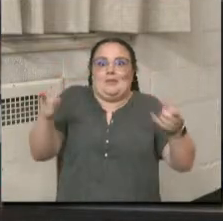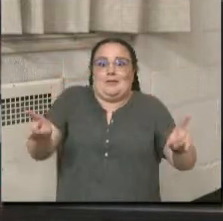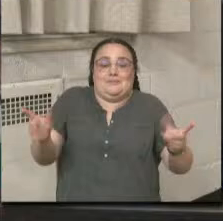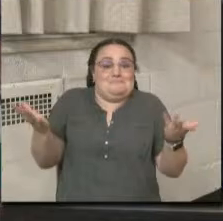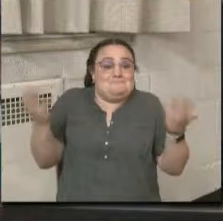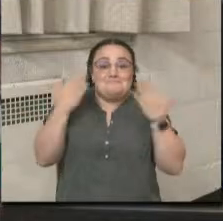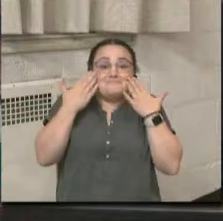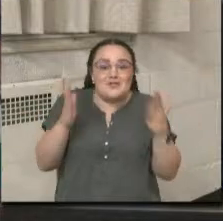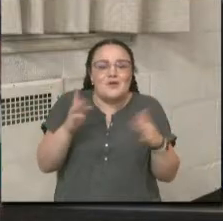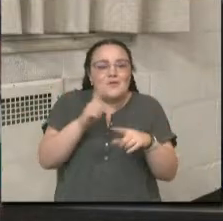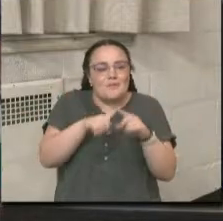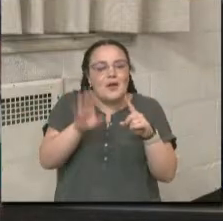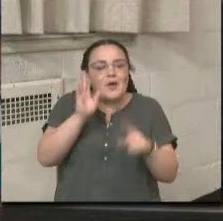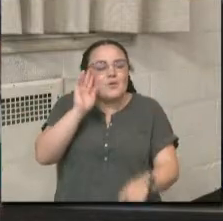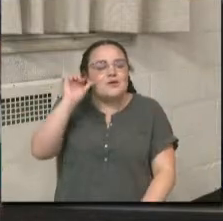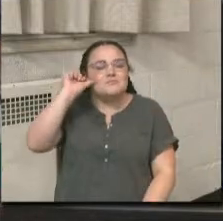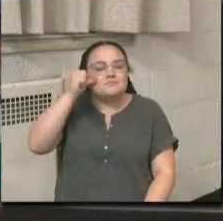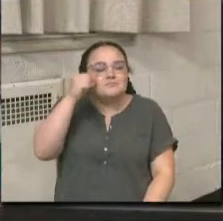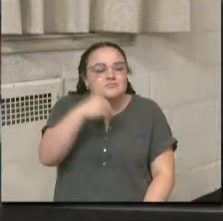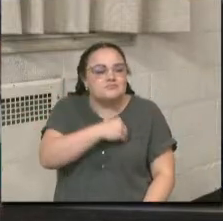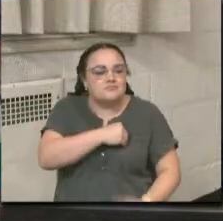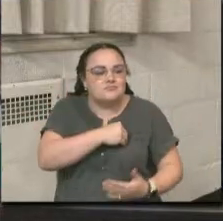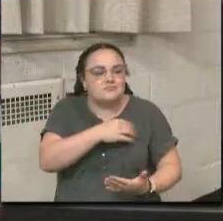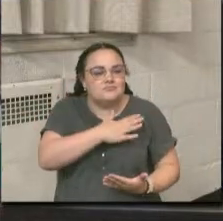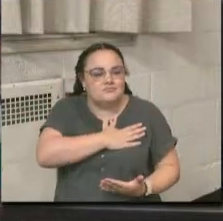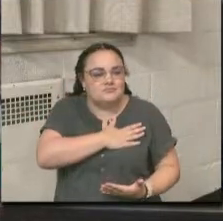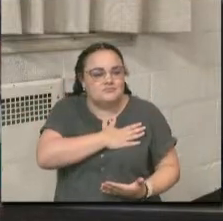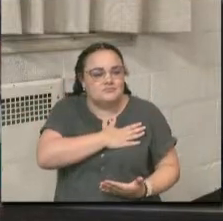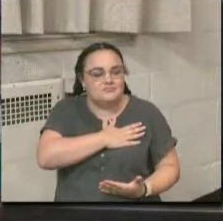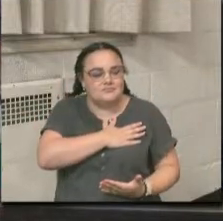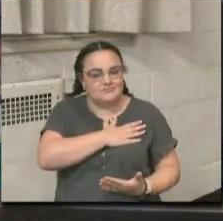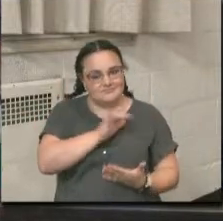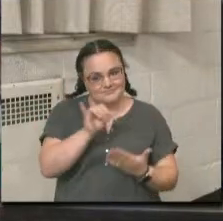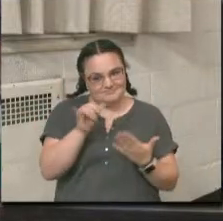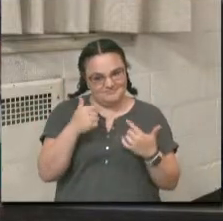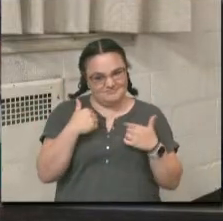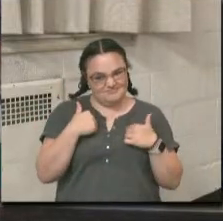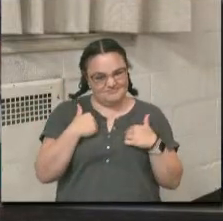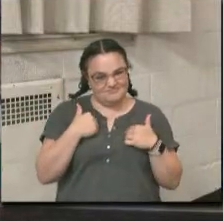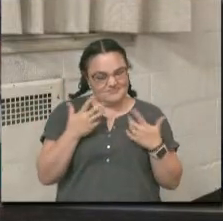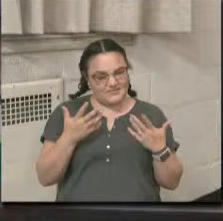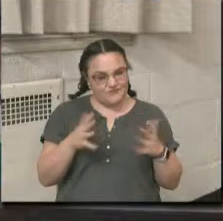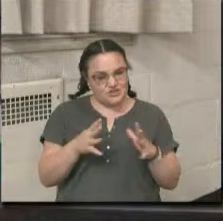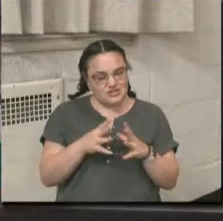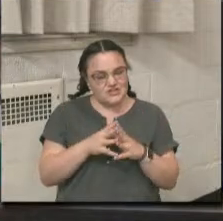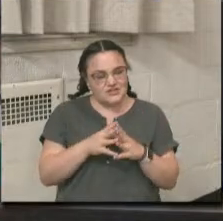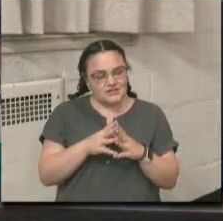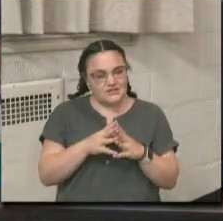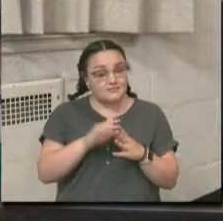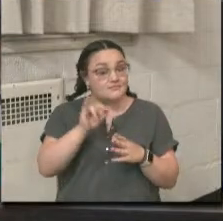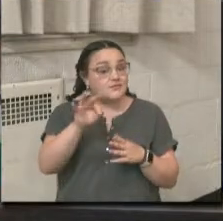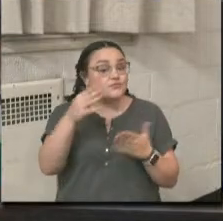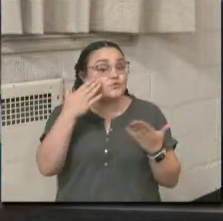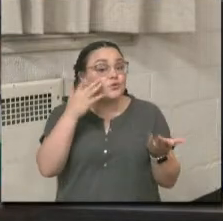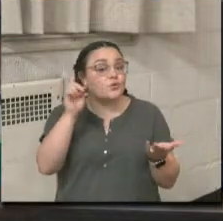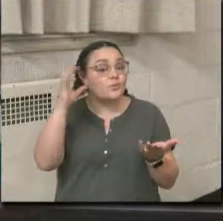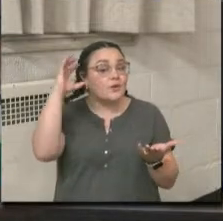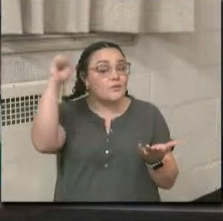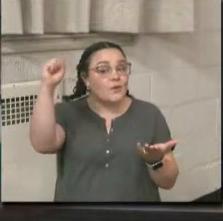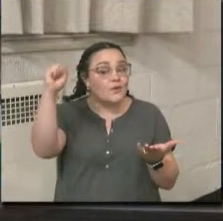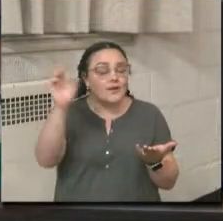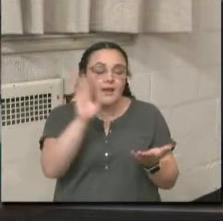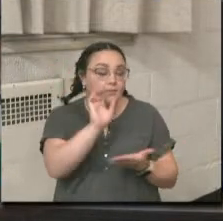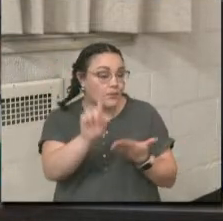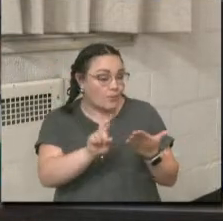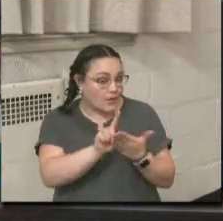going to keep this with me. Ending in my remarks, this is my end. If you don't know where I'll be going, because I'm only going to be an